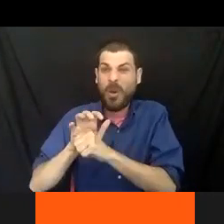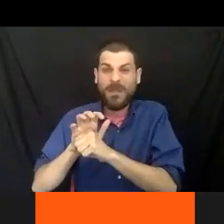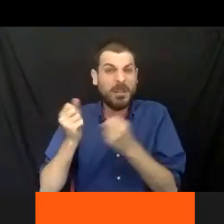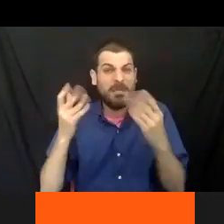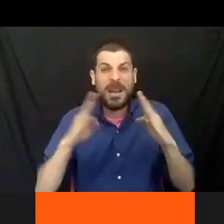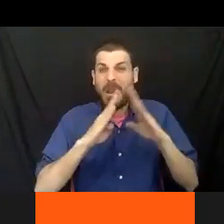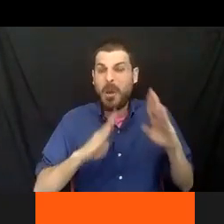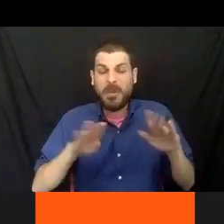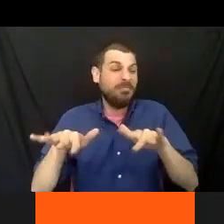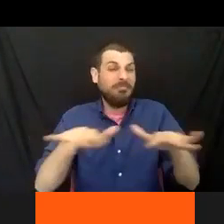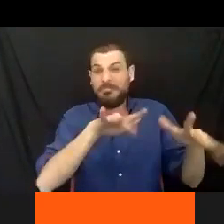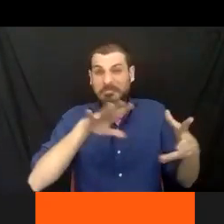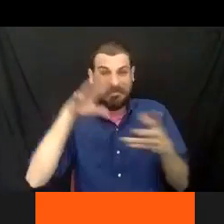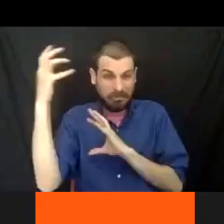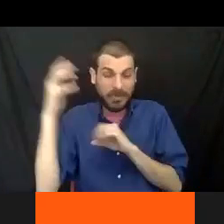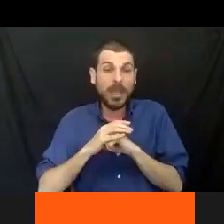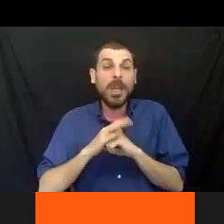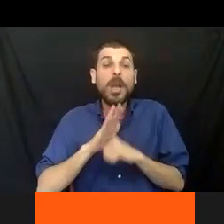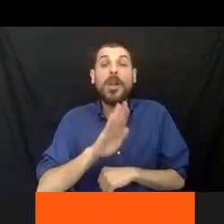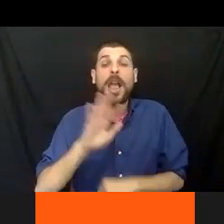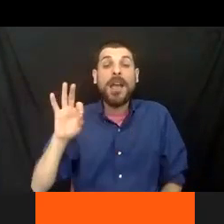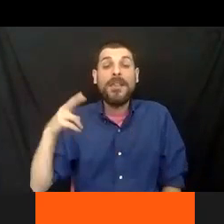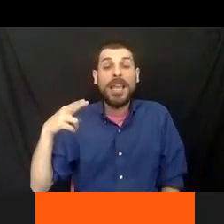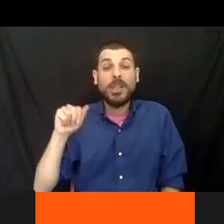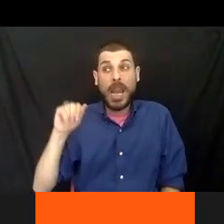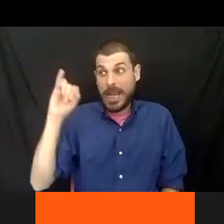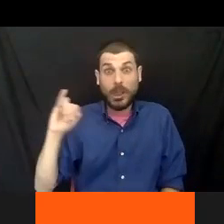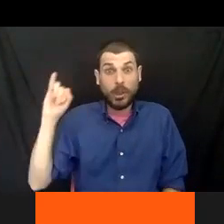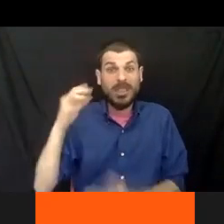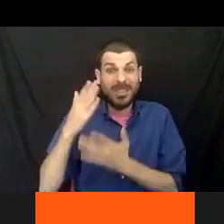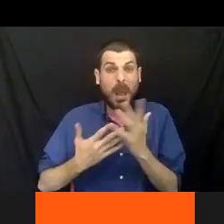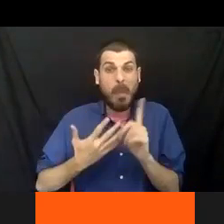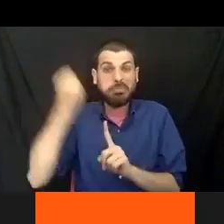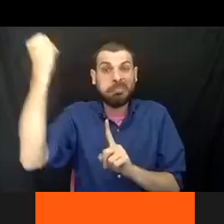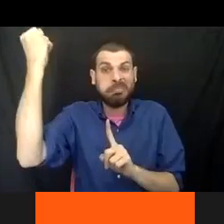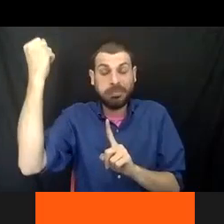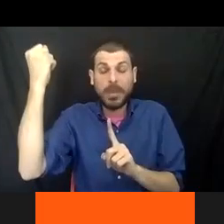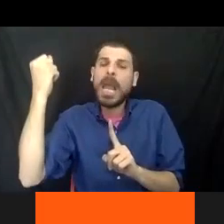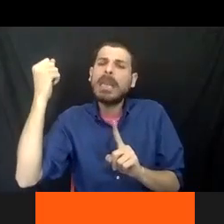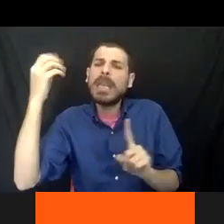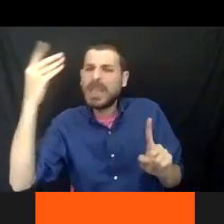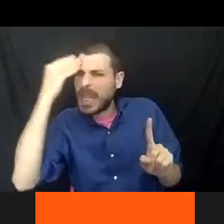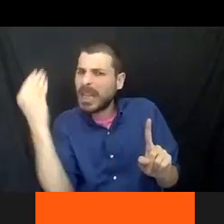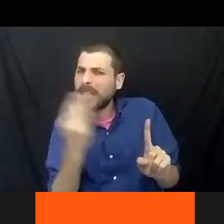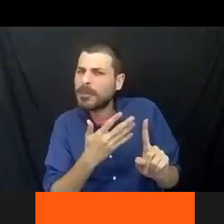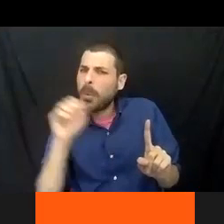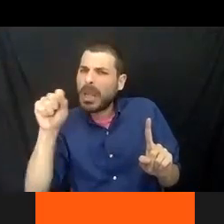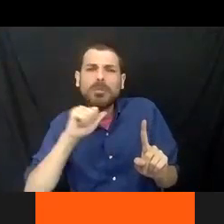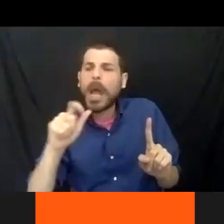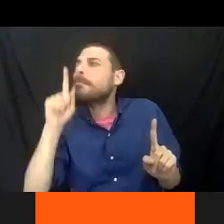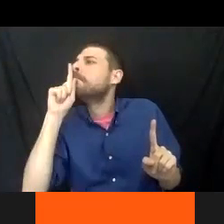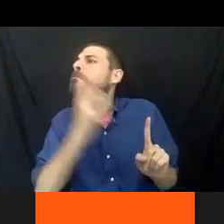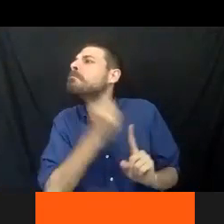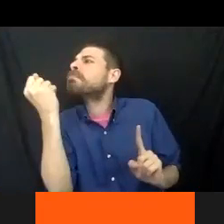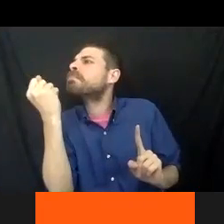FHA insurance status, and borrowers were notified if this happened, but otherwise the only way to know is to ask